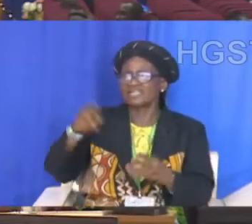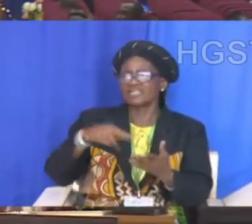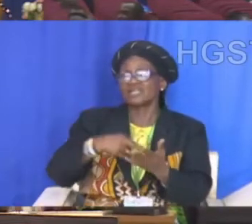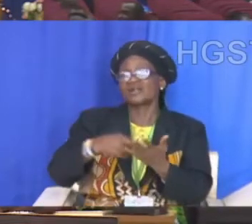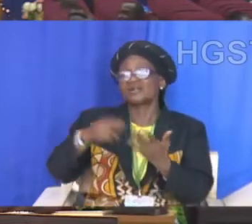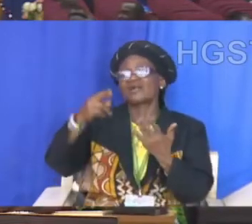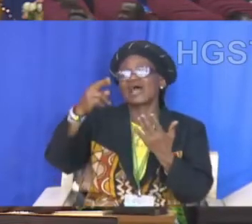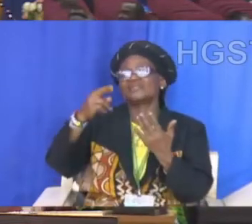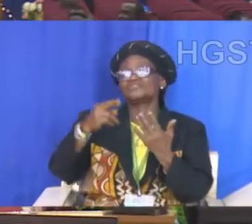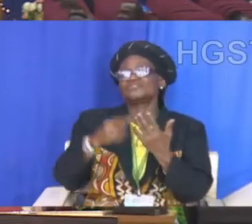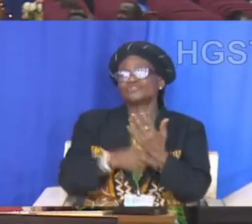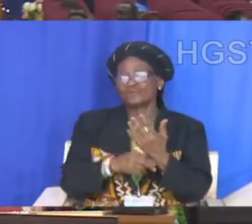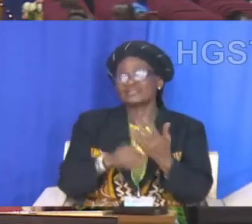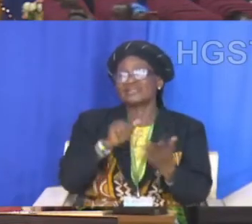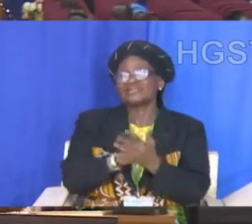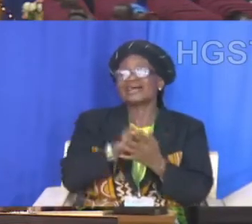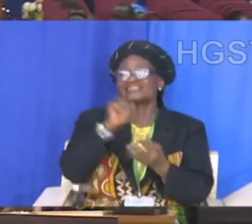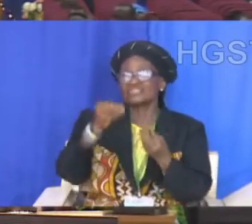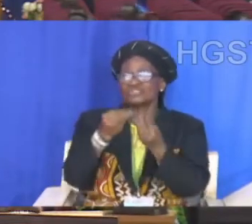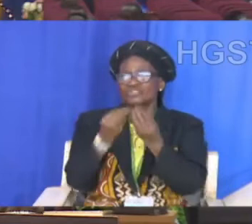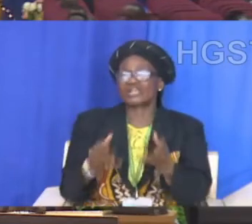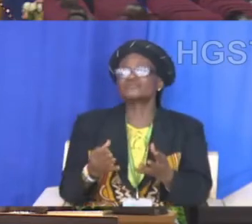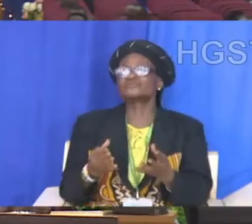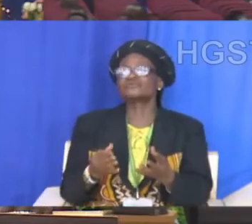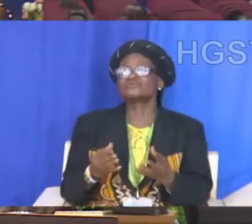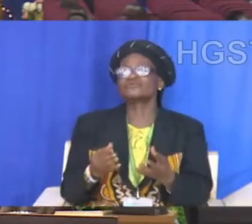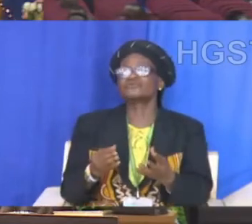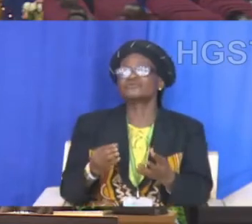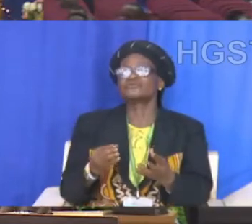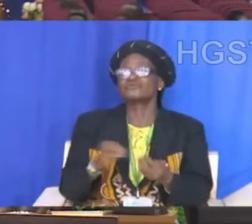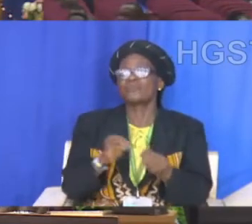Put your trust in God. That's number one. Number two,